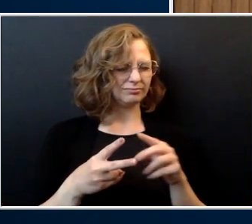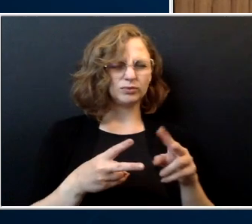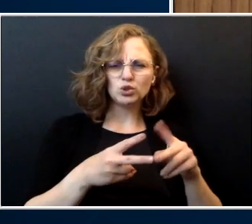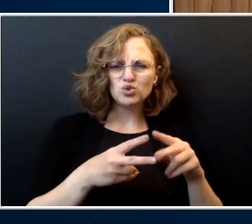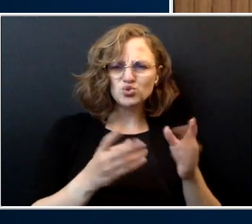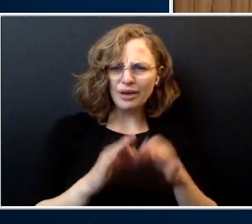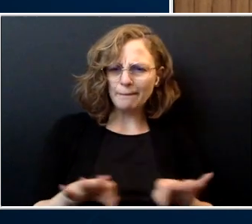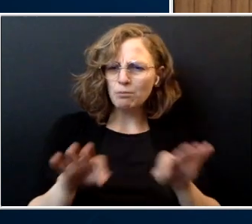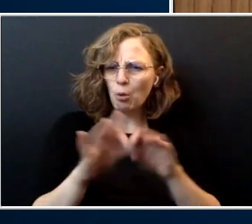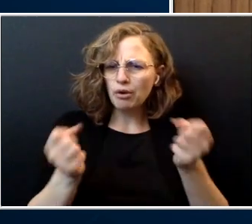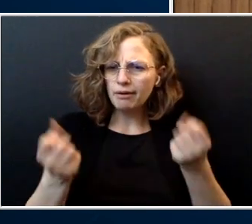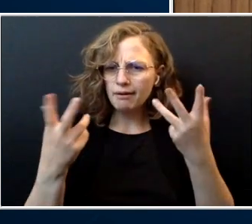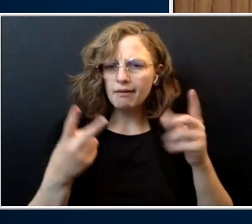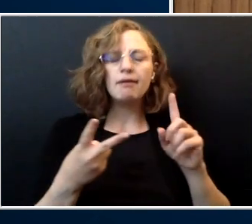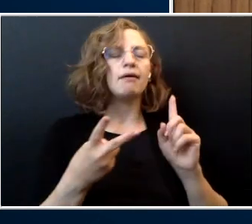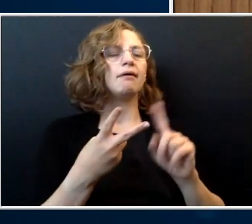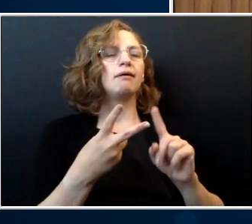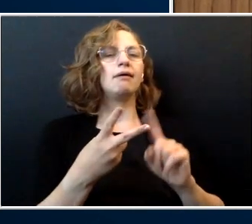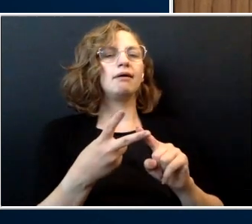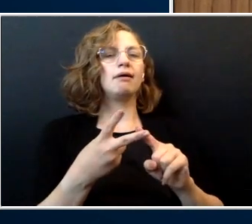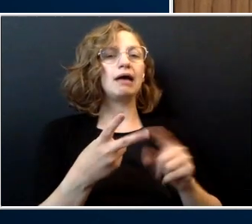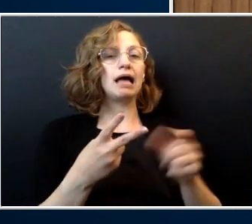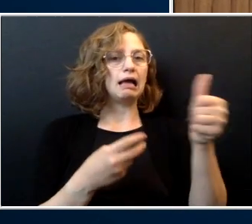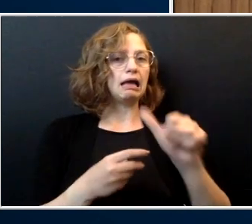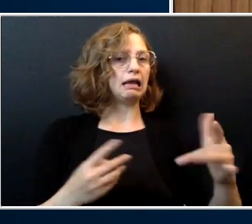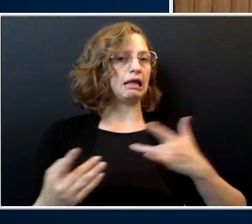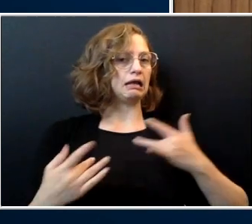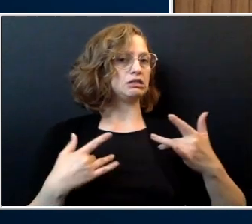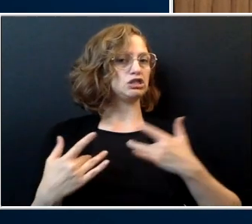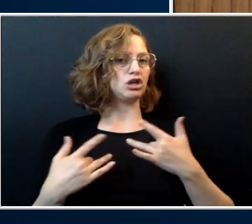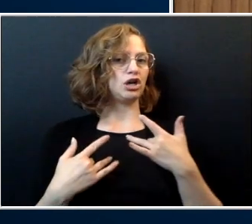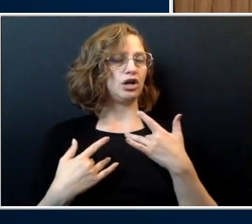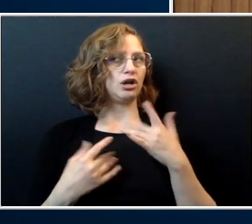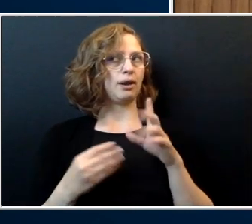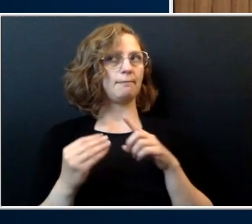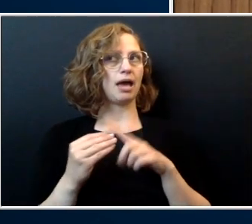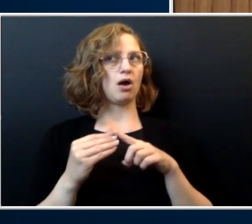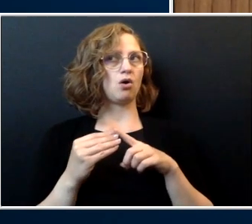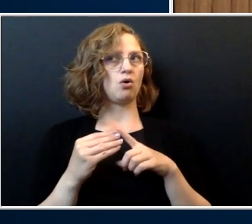any concern on how long it takes to stop sweating?